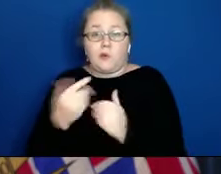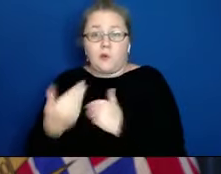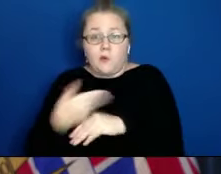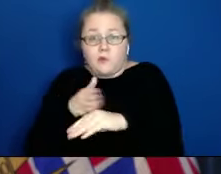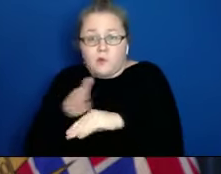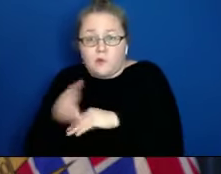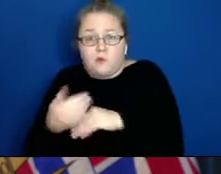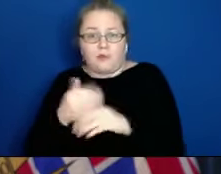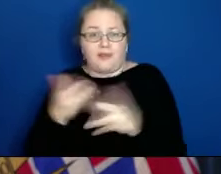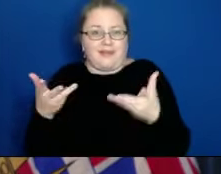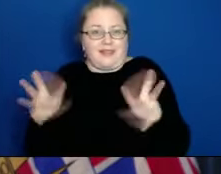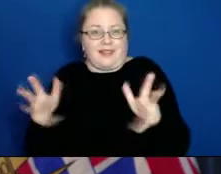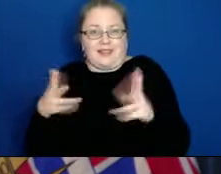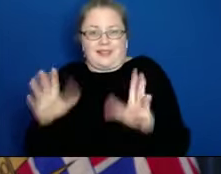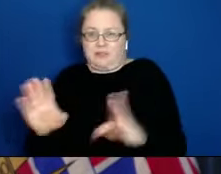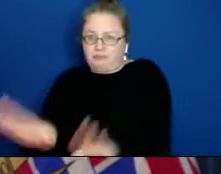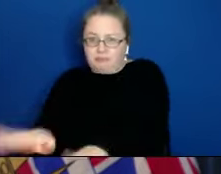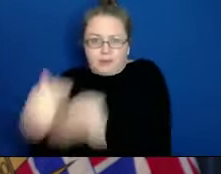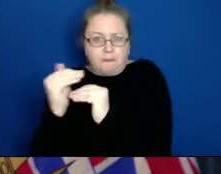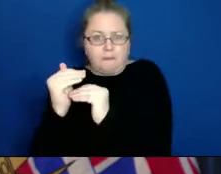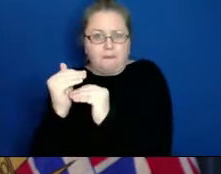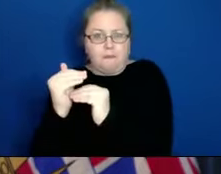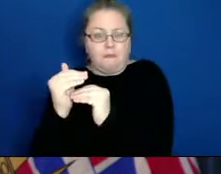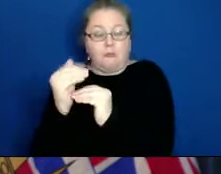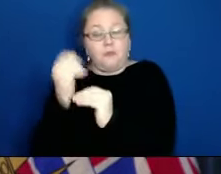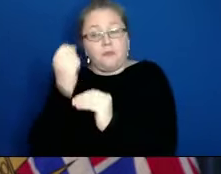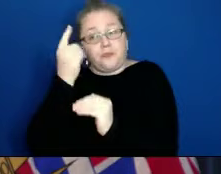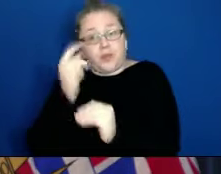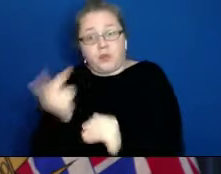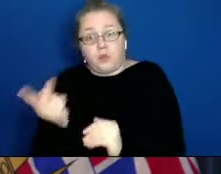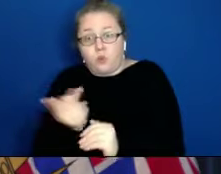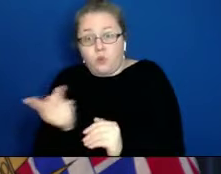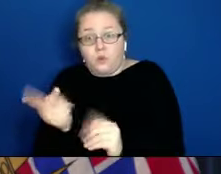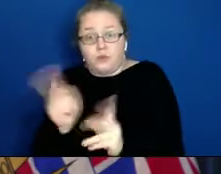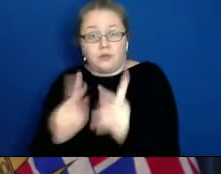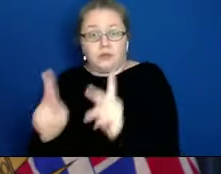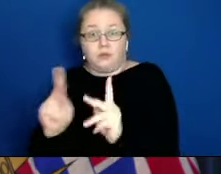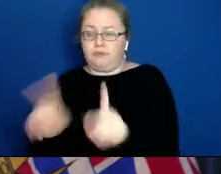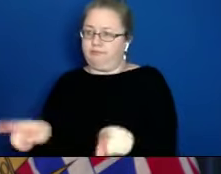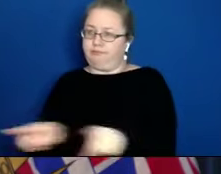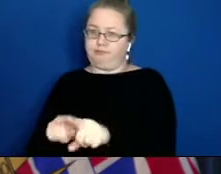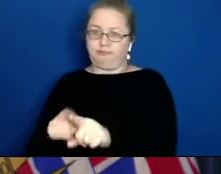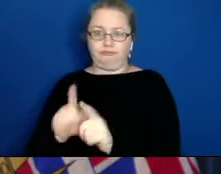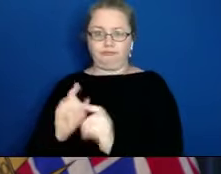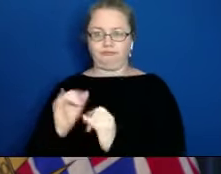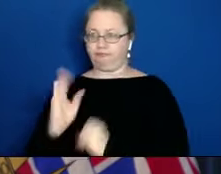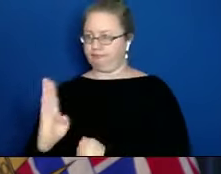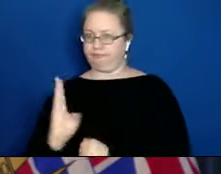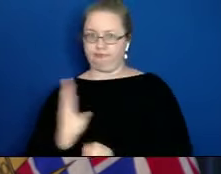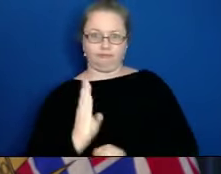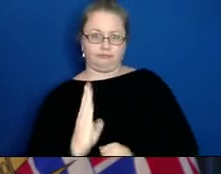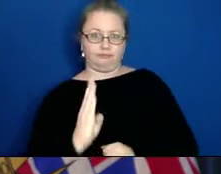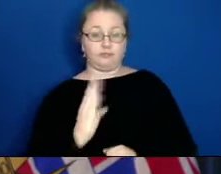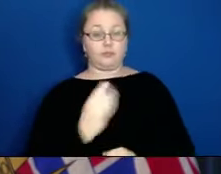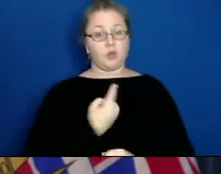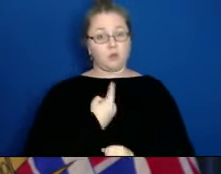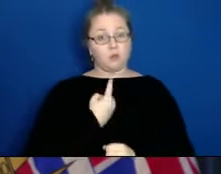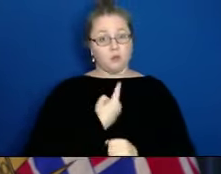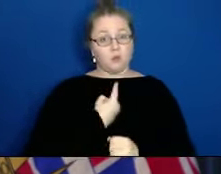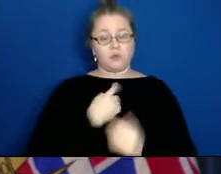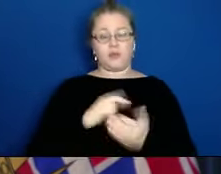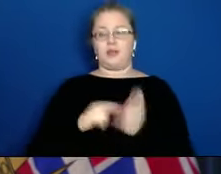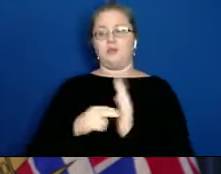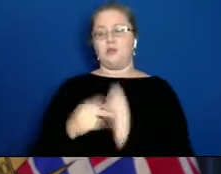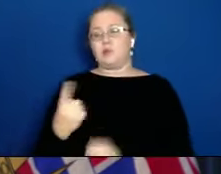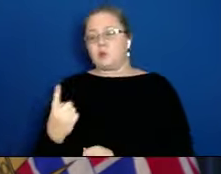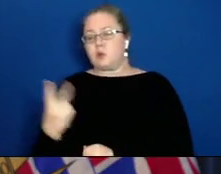in April and May and March when we had our pandemic bubble. And so if you are somebody who lives alone, that's that